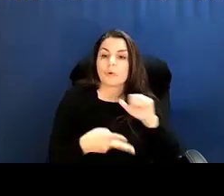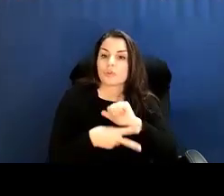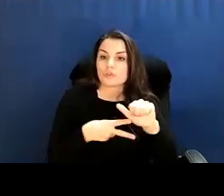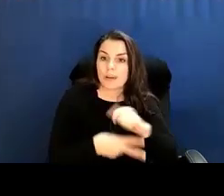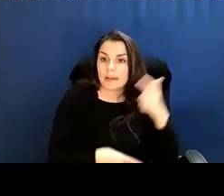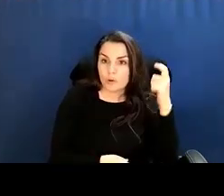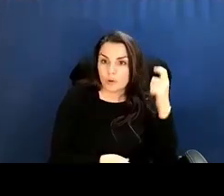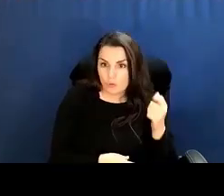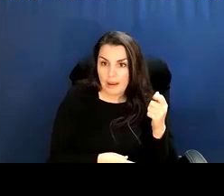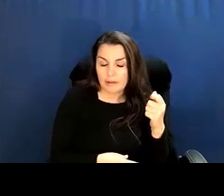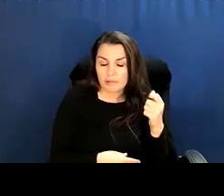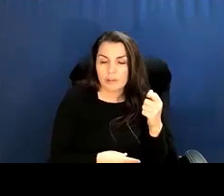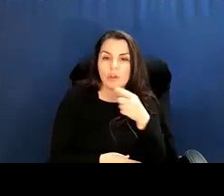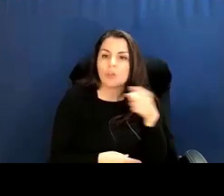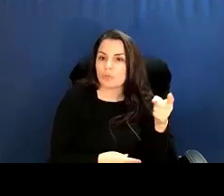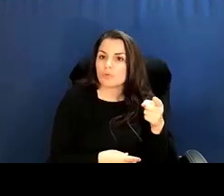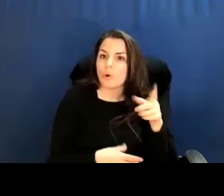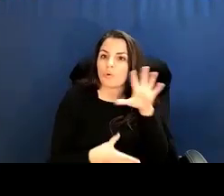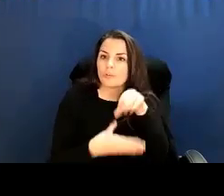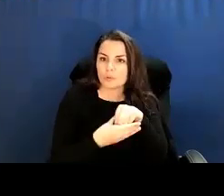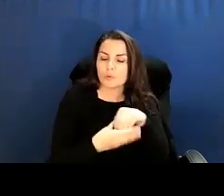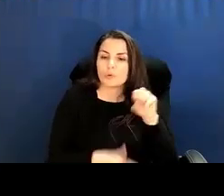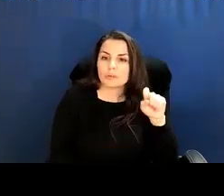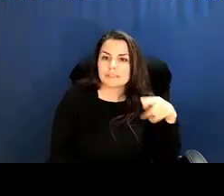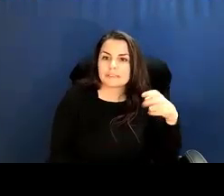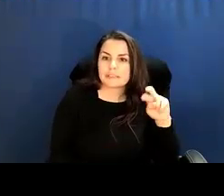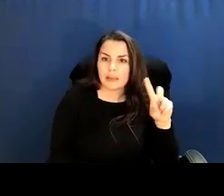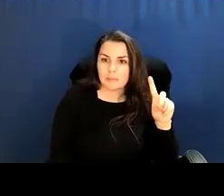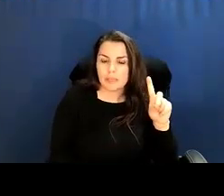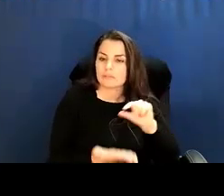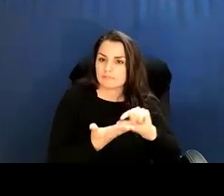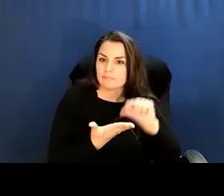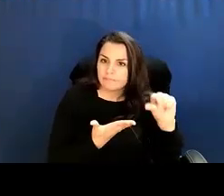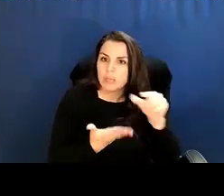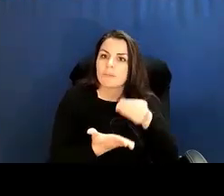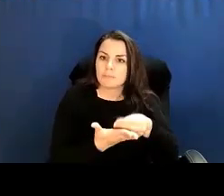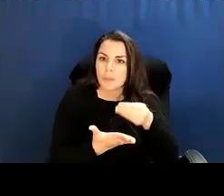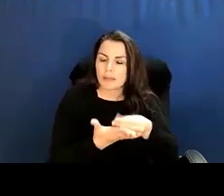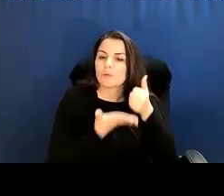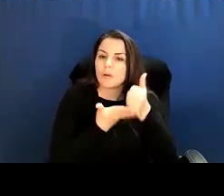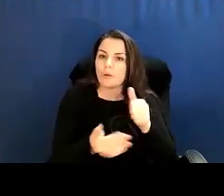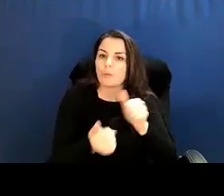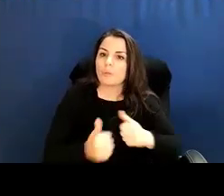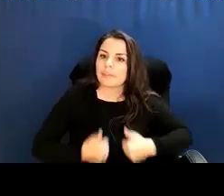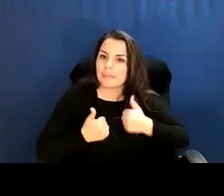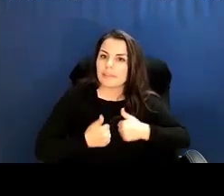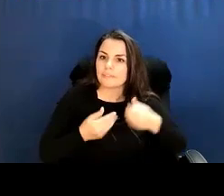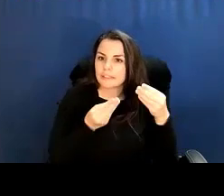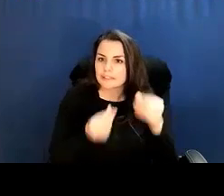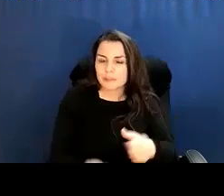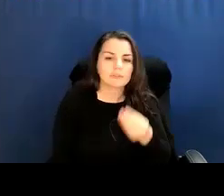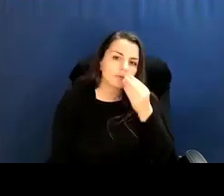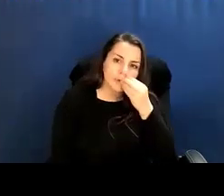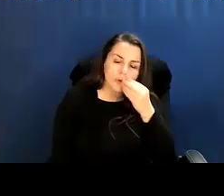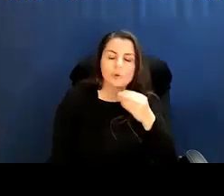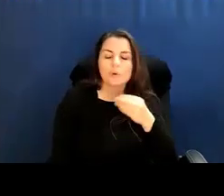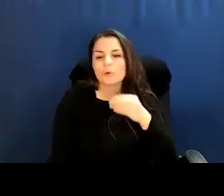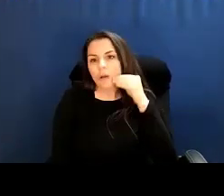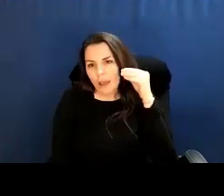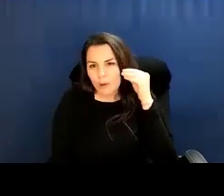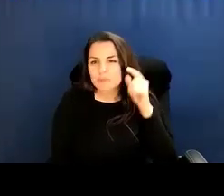include a stipend, which is a subsistence allowance to help defray living expenses. Tuition and fees. So